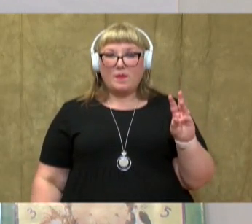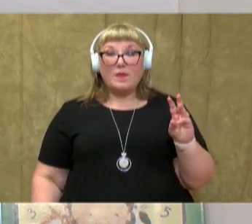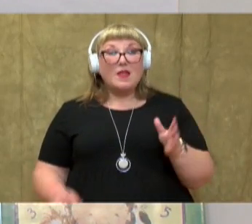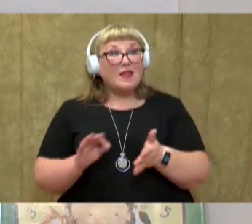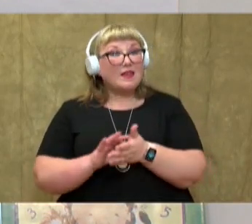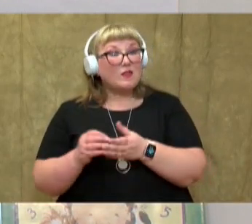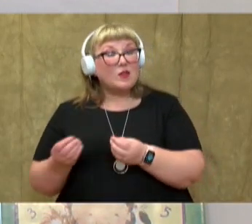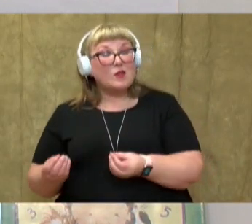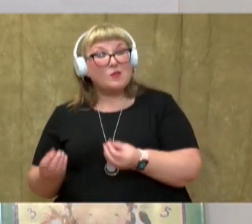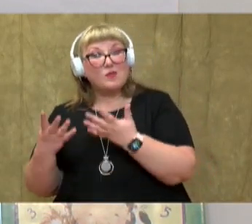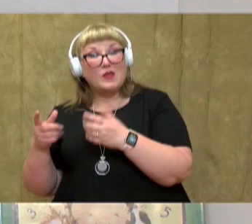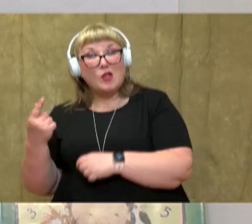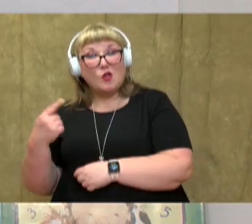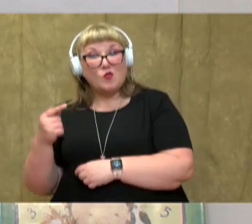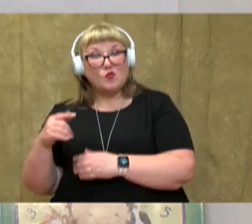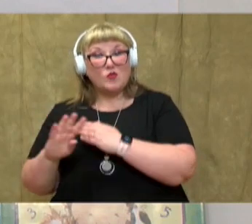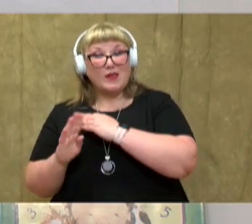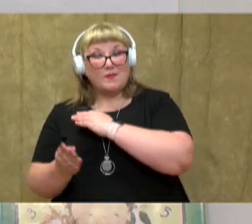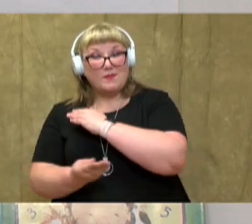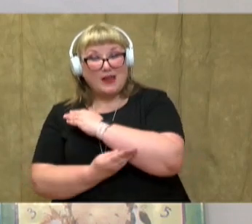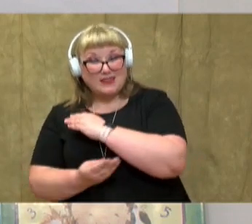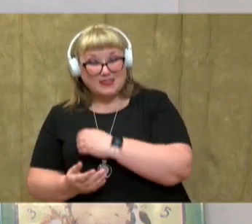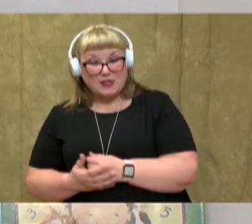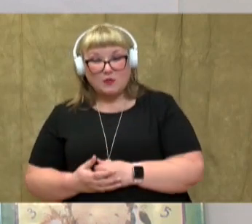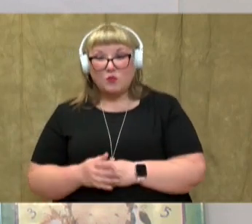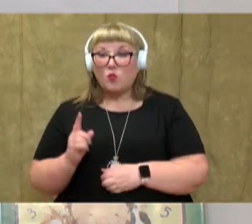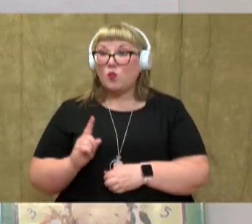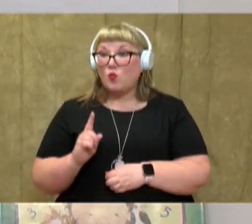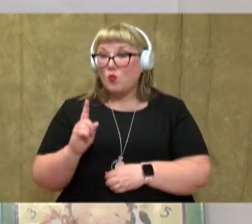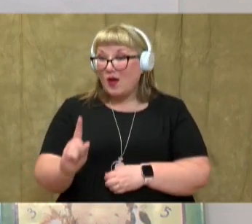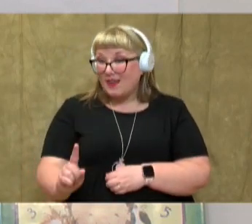and count how many are in our green basket.